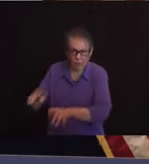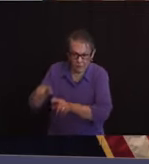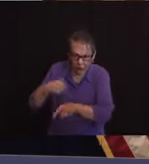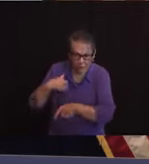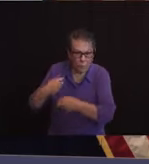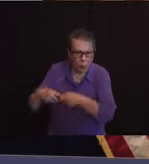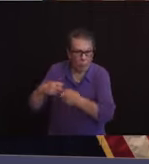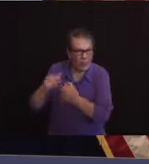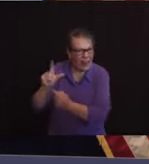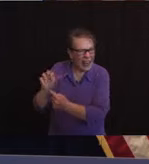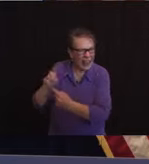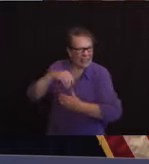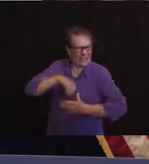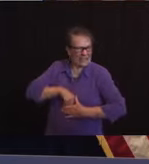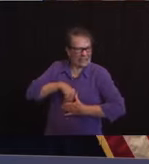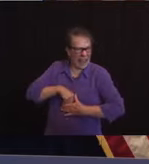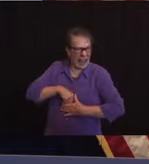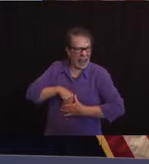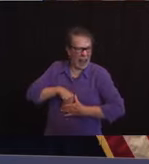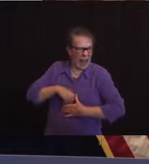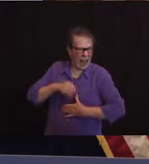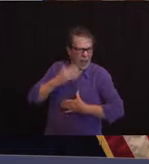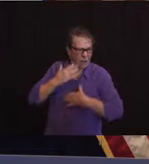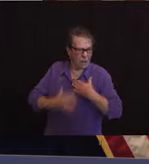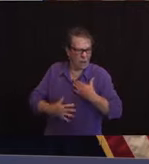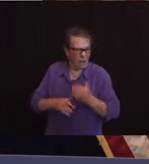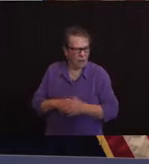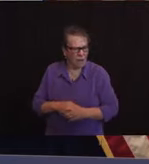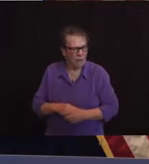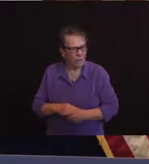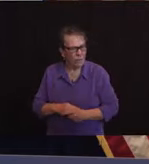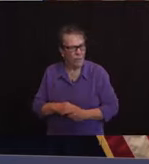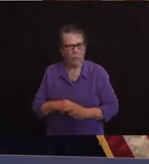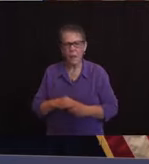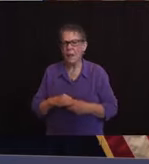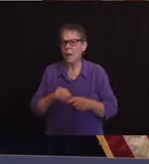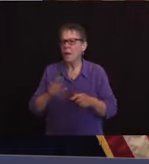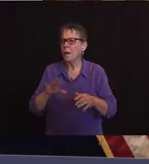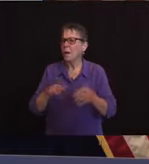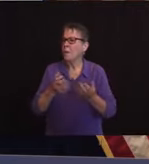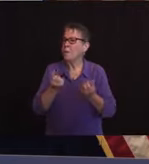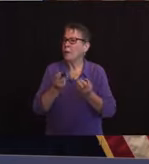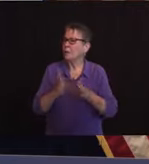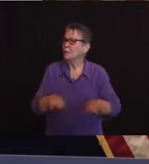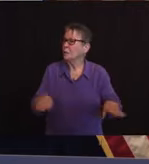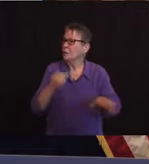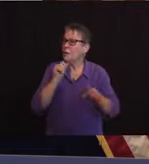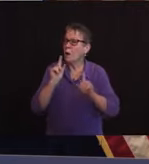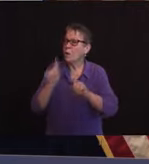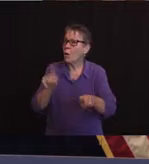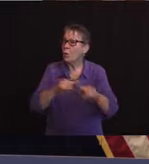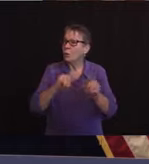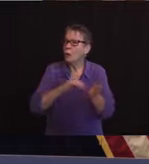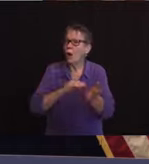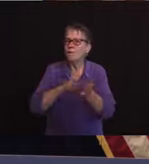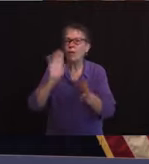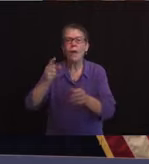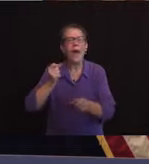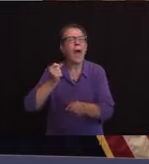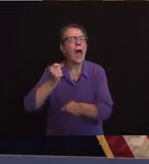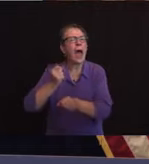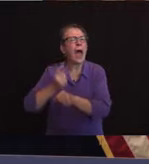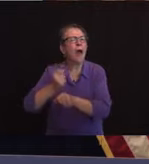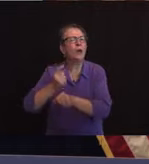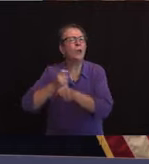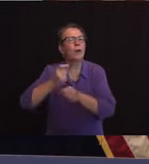more time at home last year, increasing their risk of exposure to lead paint and contaminated